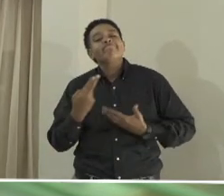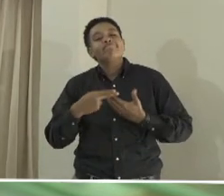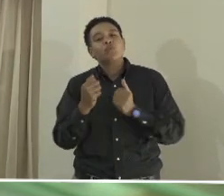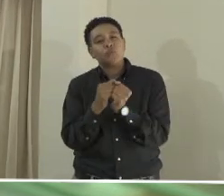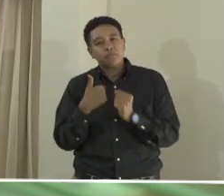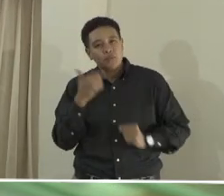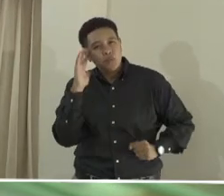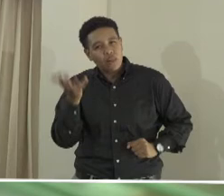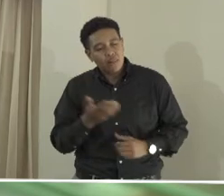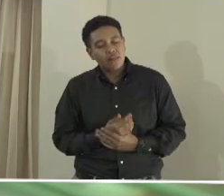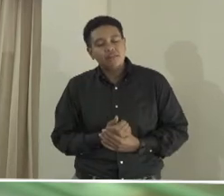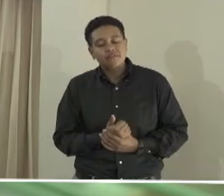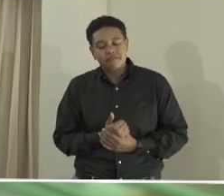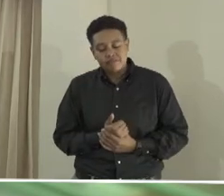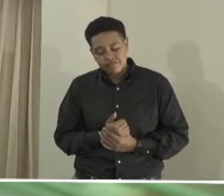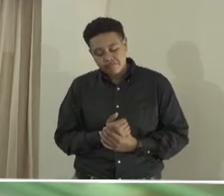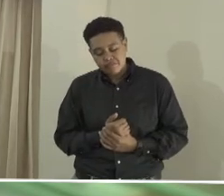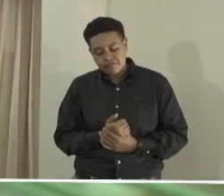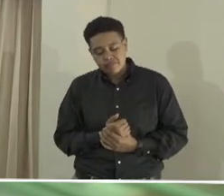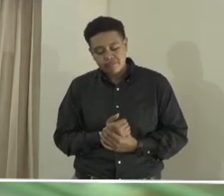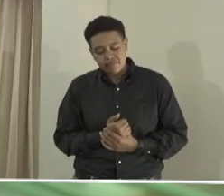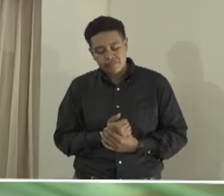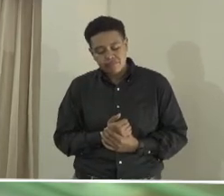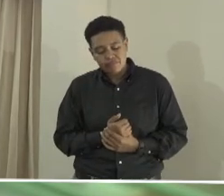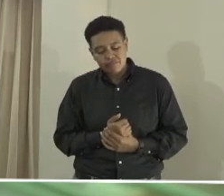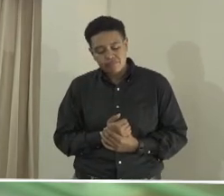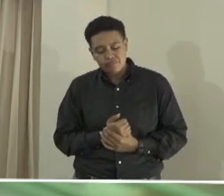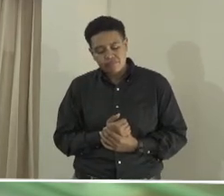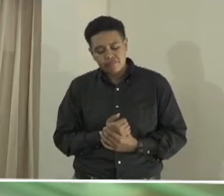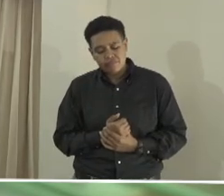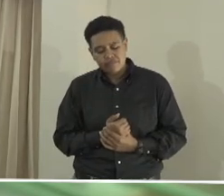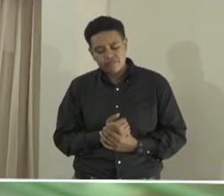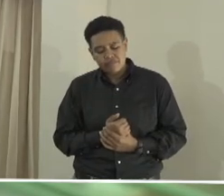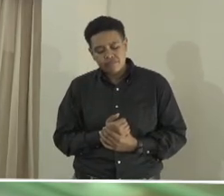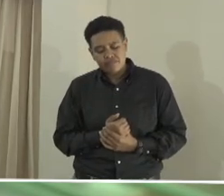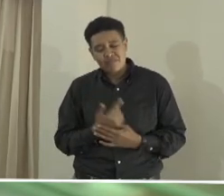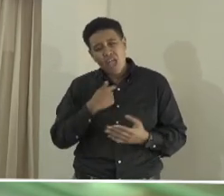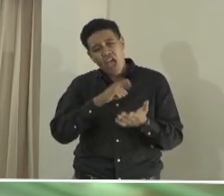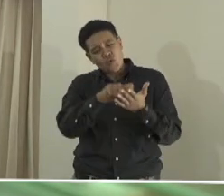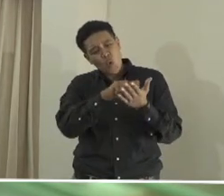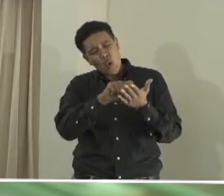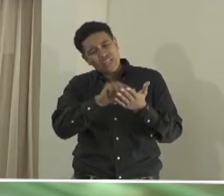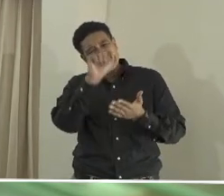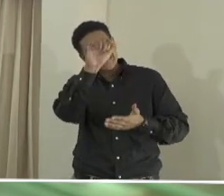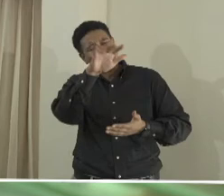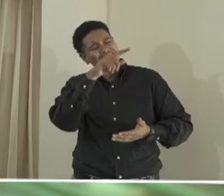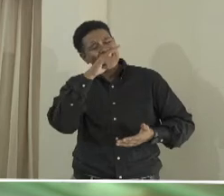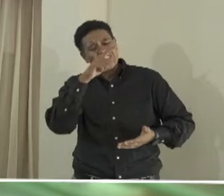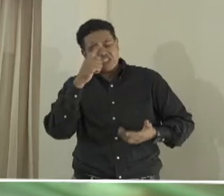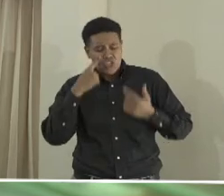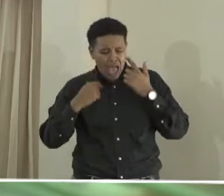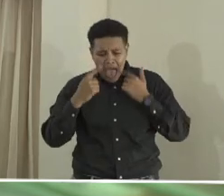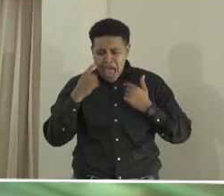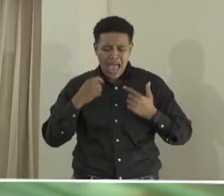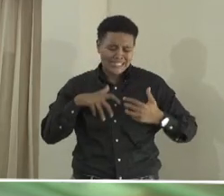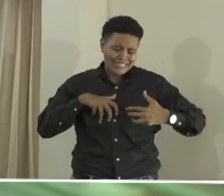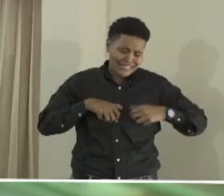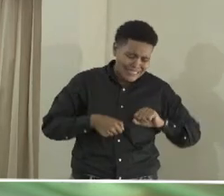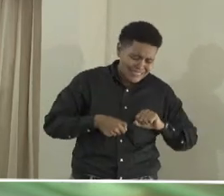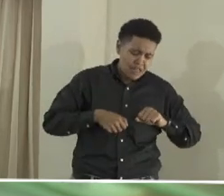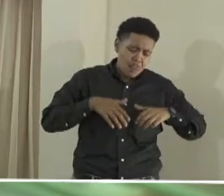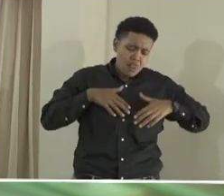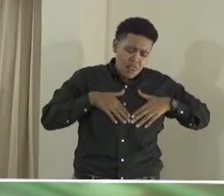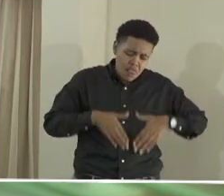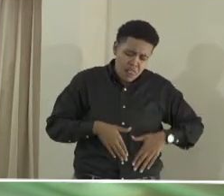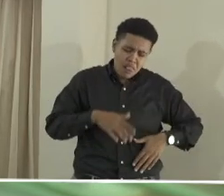For I wrote you out of great distress and anguish of heart and with many tears, not to grieve